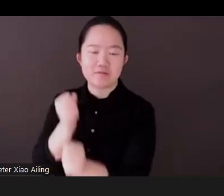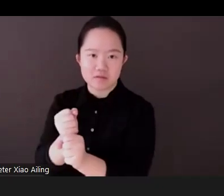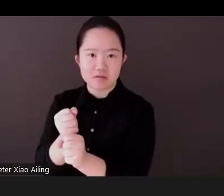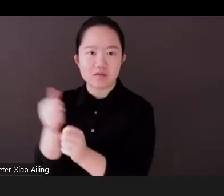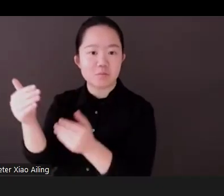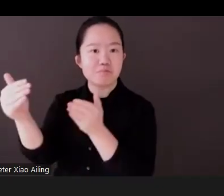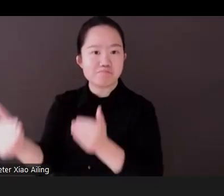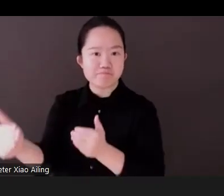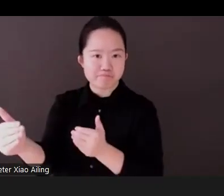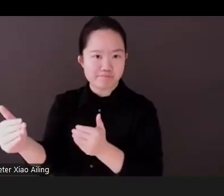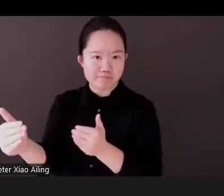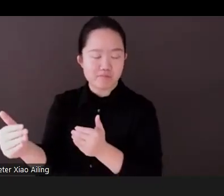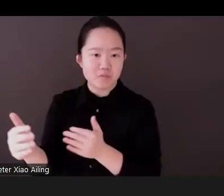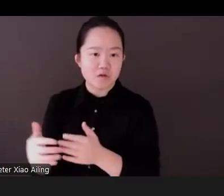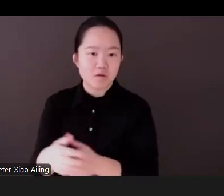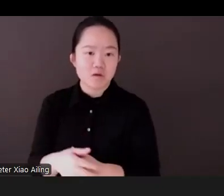mean